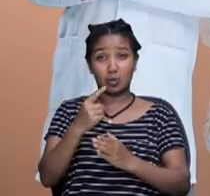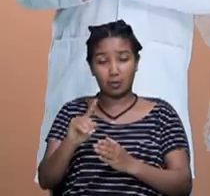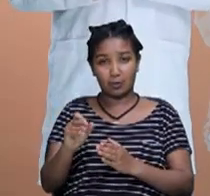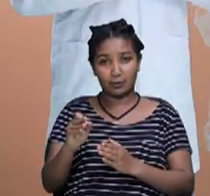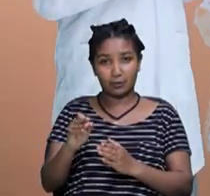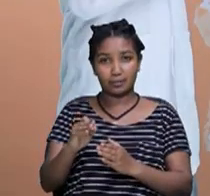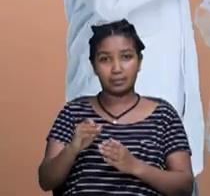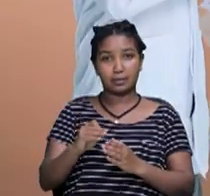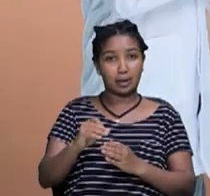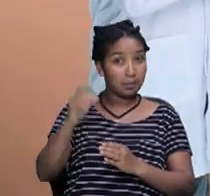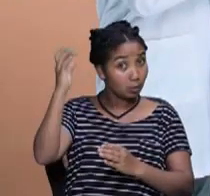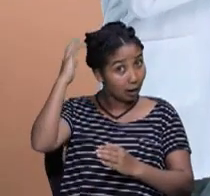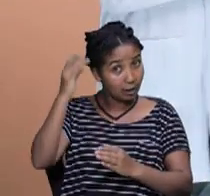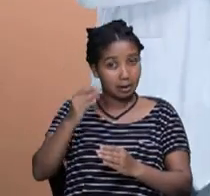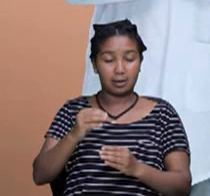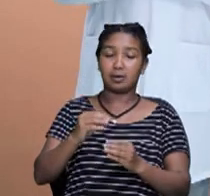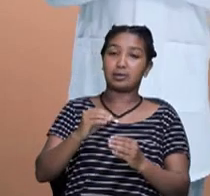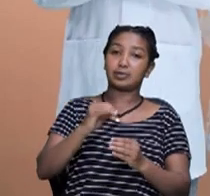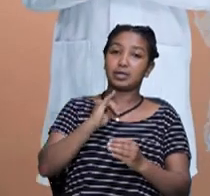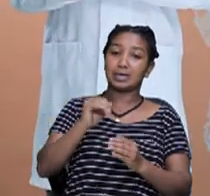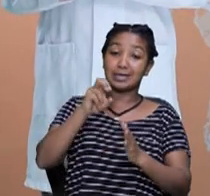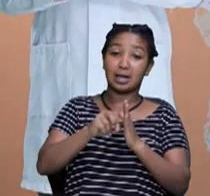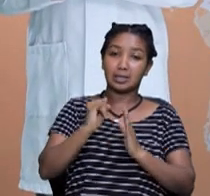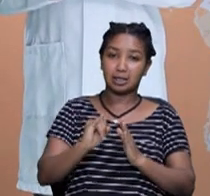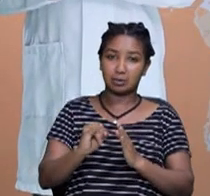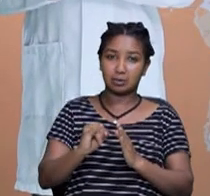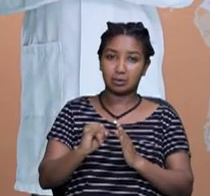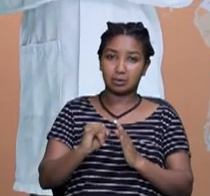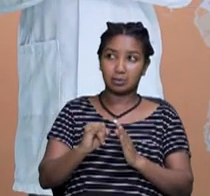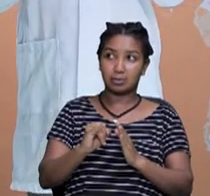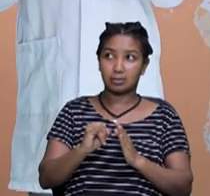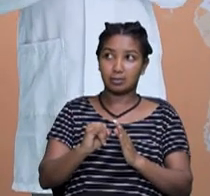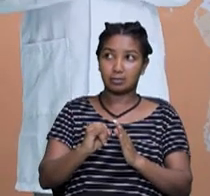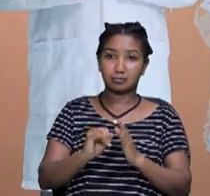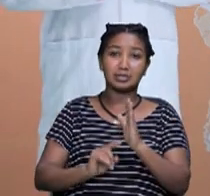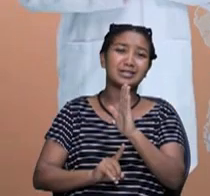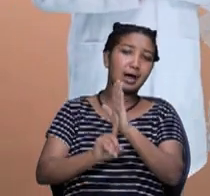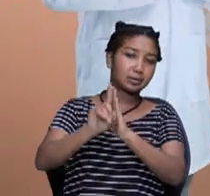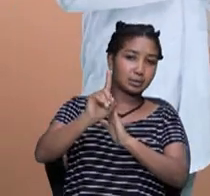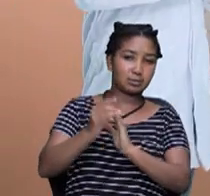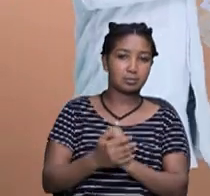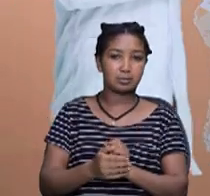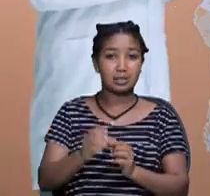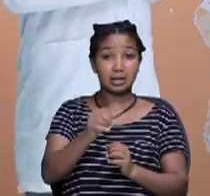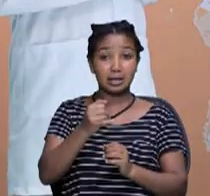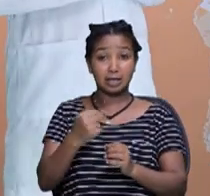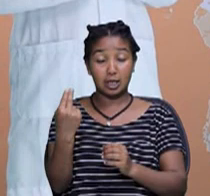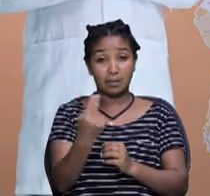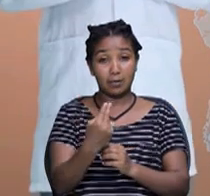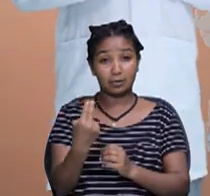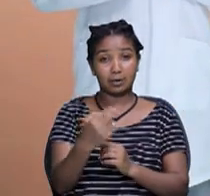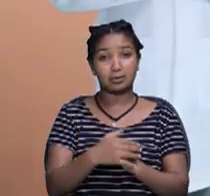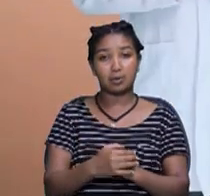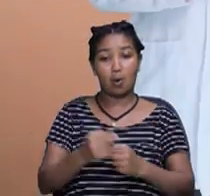of pituitary master gland results in giantism. The other